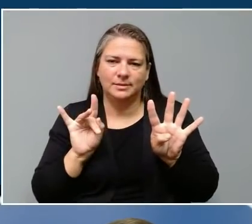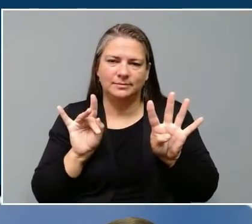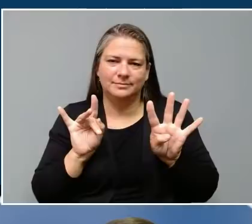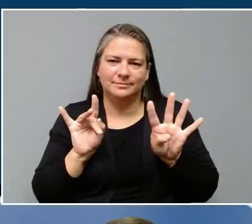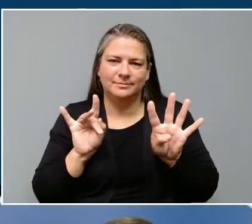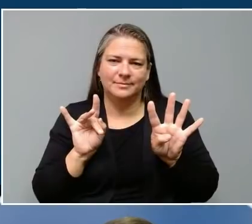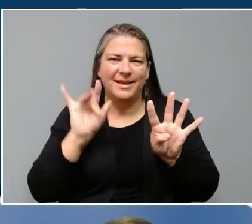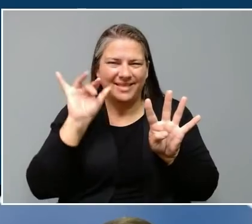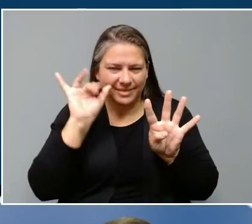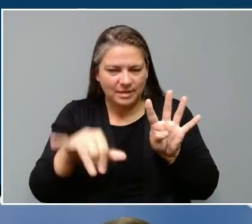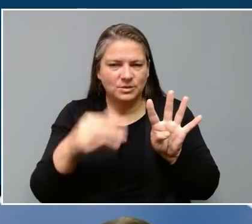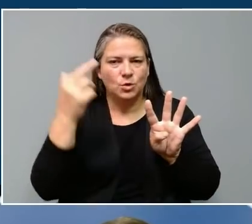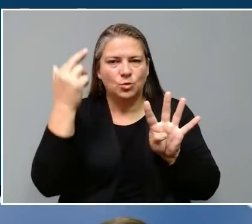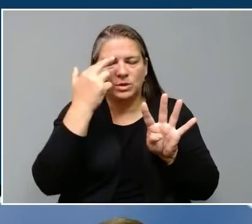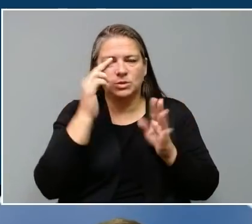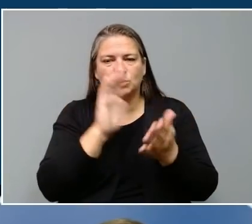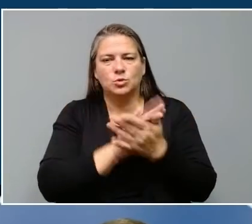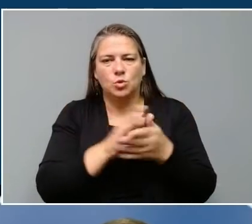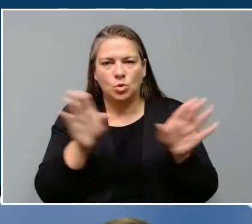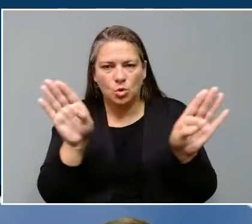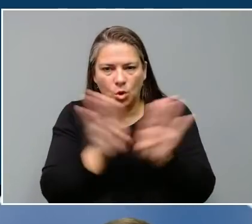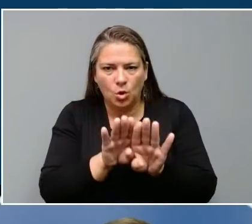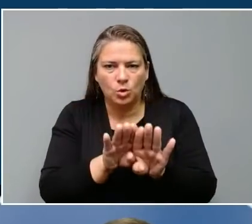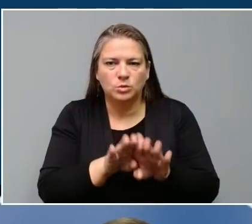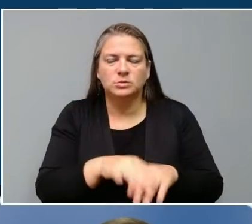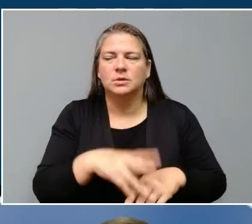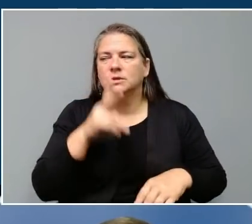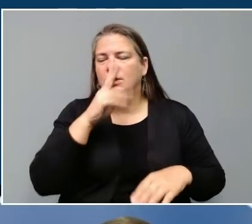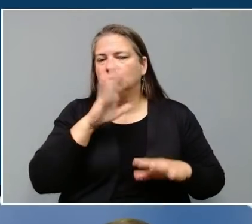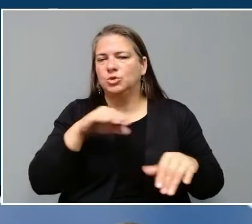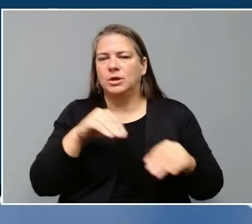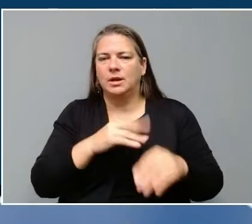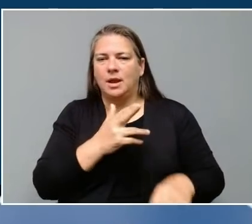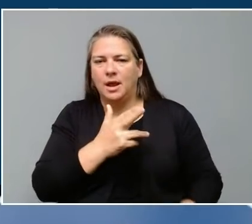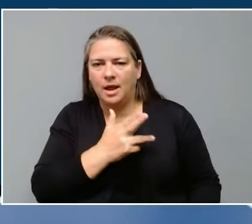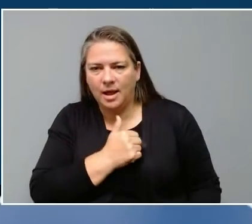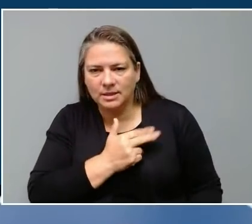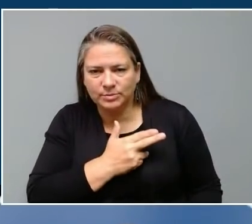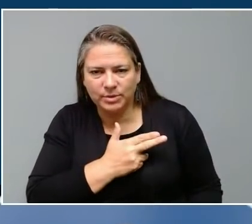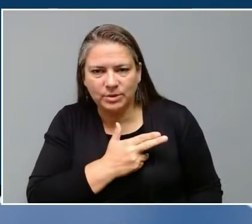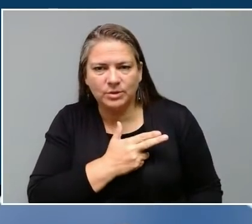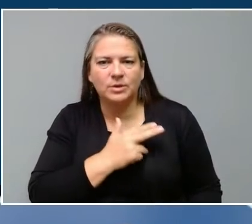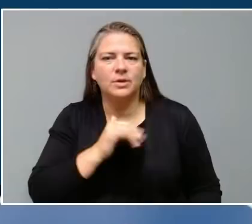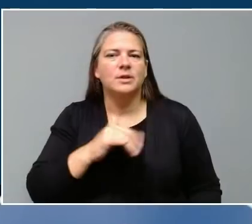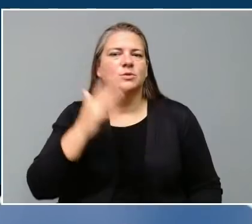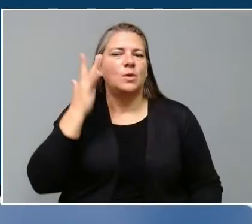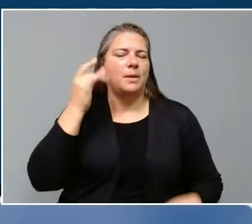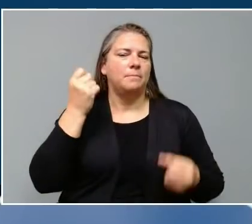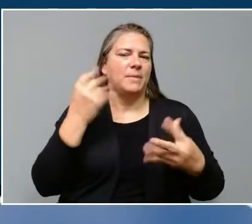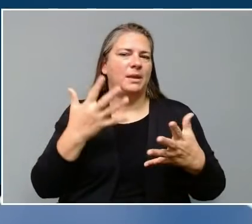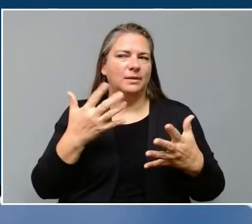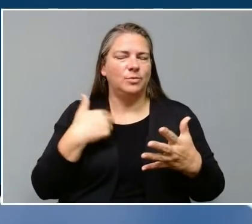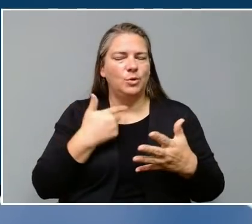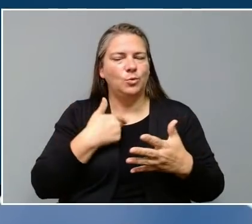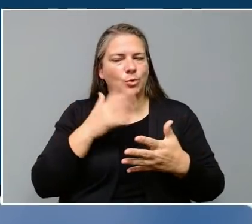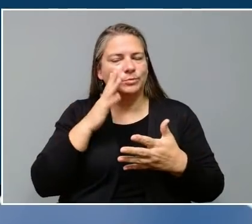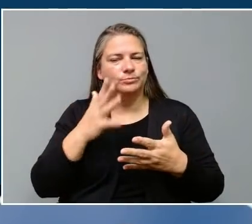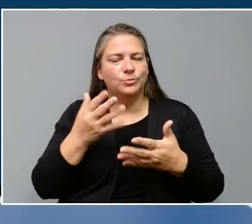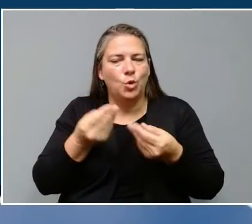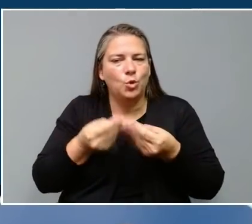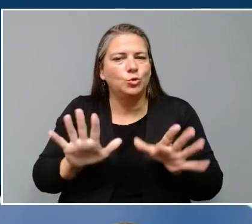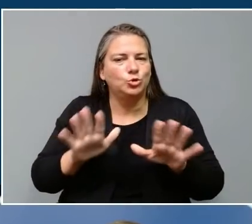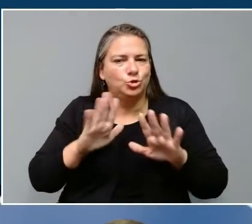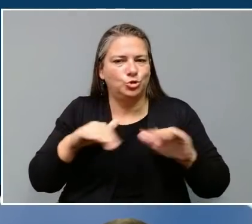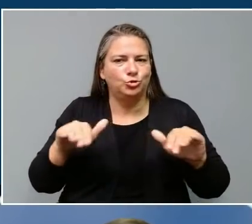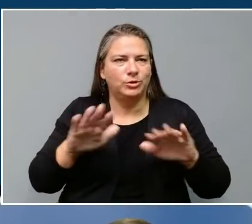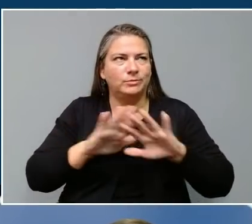why we're seeing more kids in the hospital. That's why we're ultimately going to lose more kids nationwide, and we hope not here